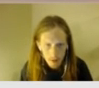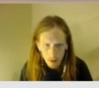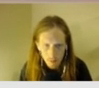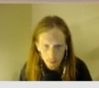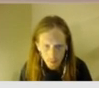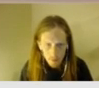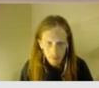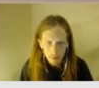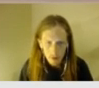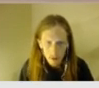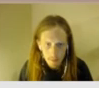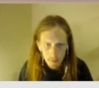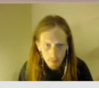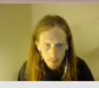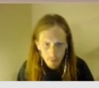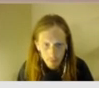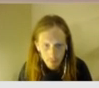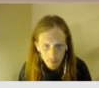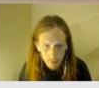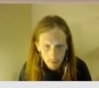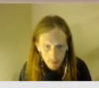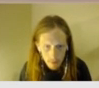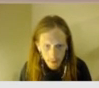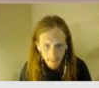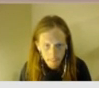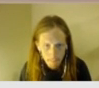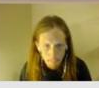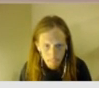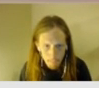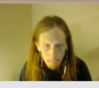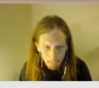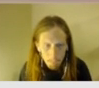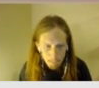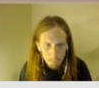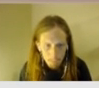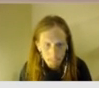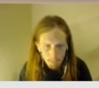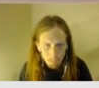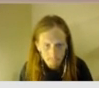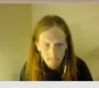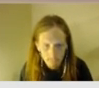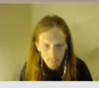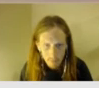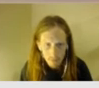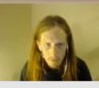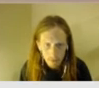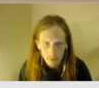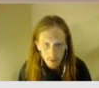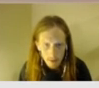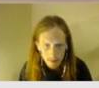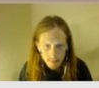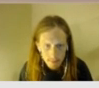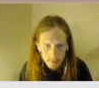And that goes back to my earlier point too, I guess, about just having a good fit with the gear that you choose to invest in. So it's gotta be fun.